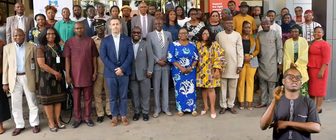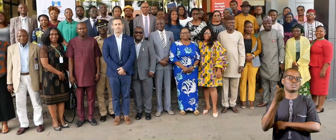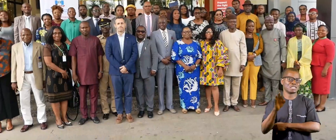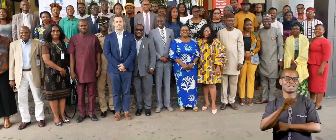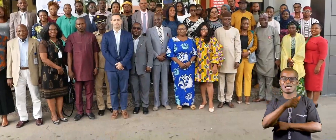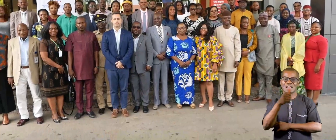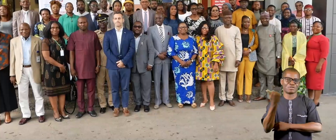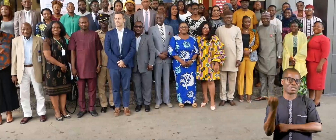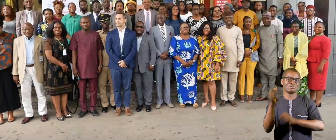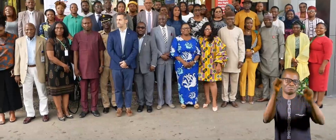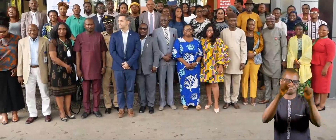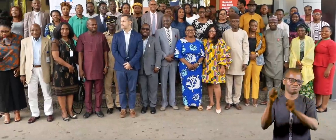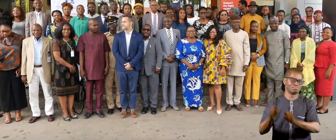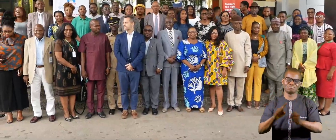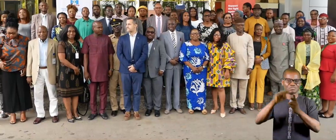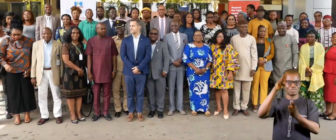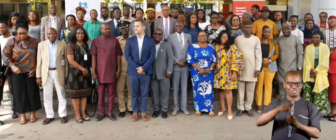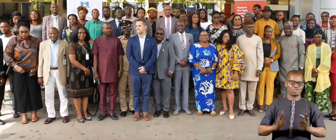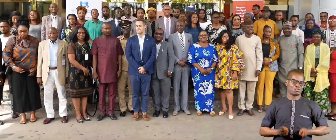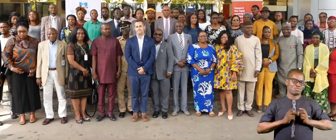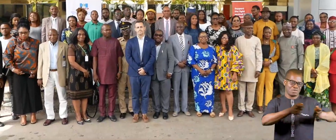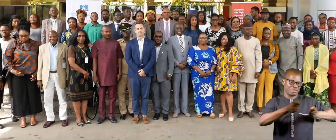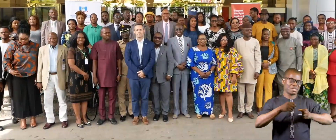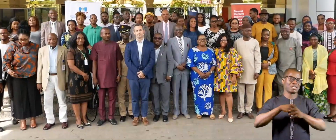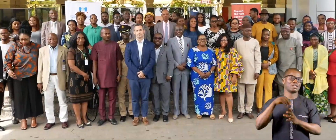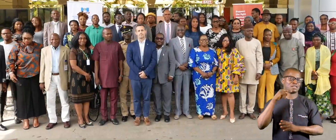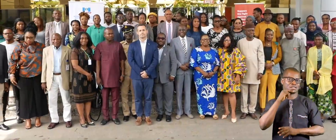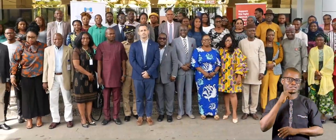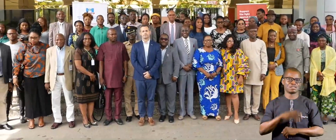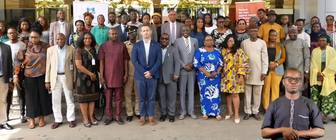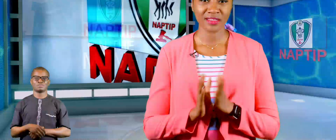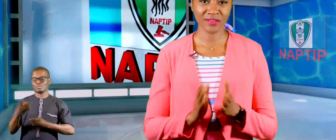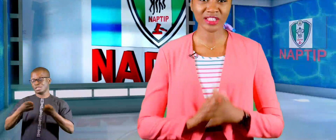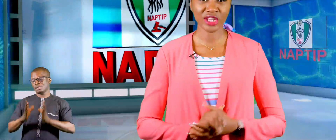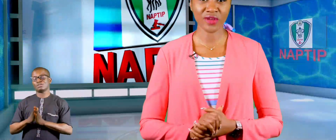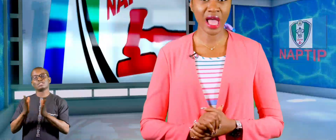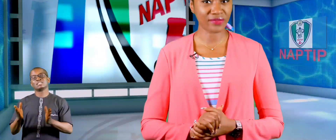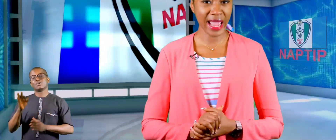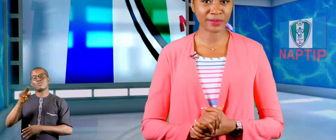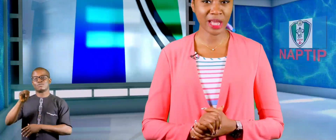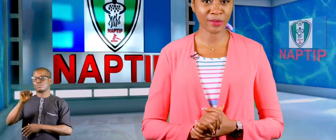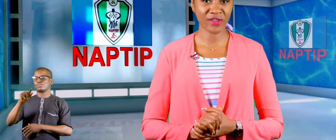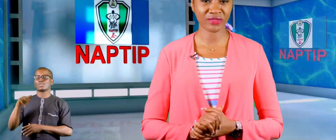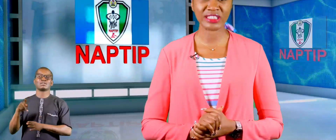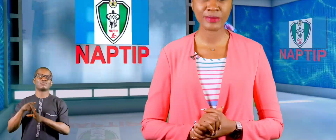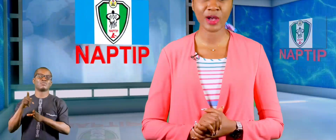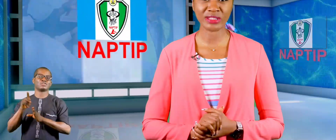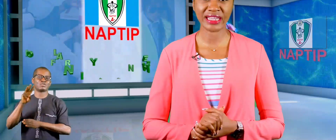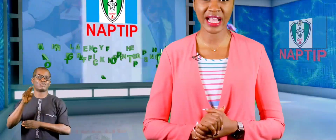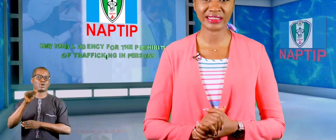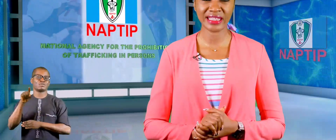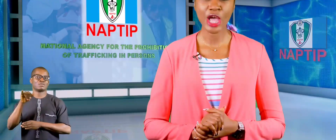2019, another strategy for curbing human trafficking in Nigeria. The Director General of NAPTIP, Professor